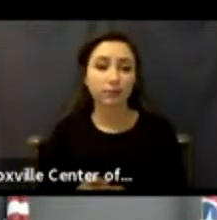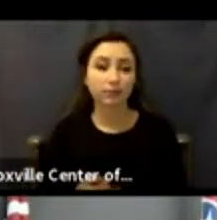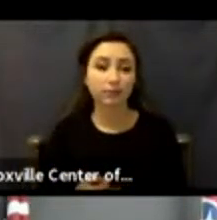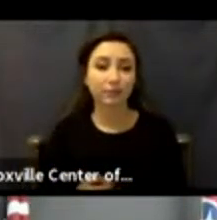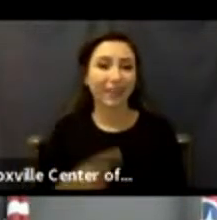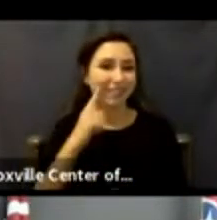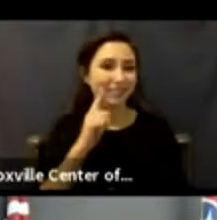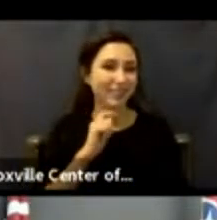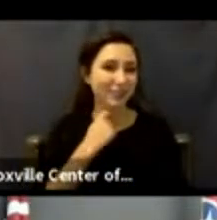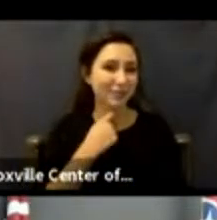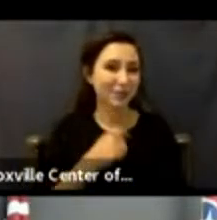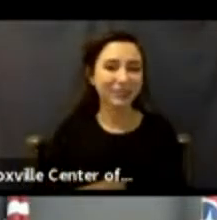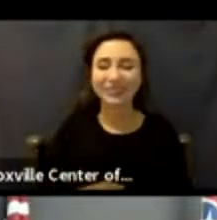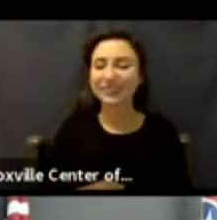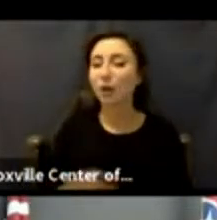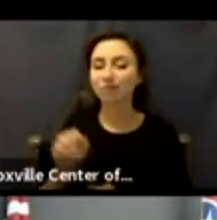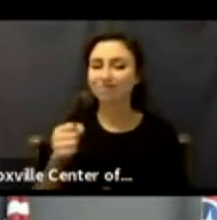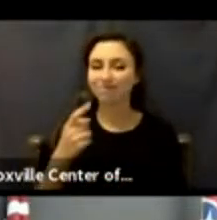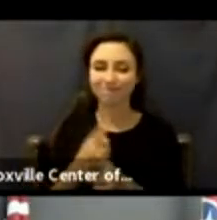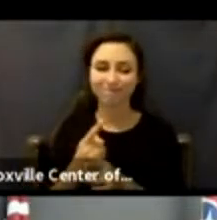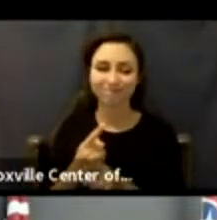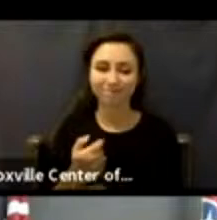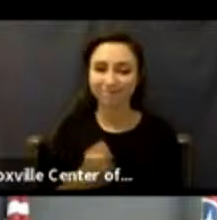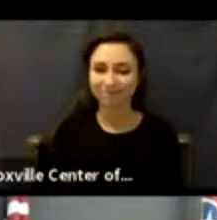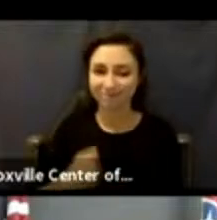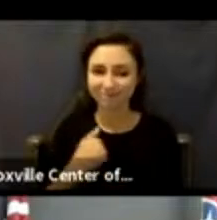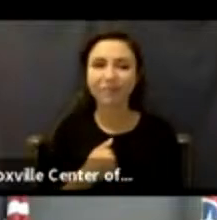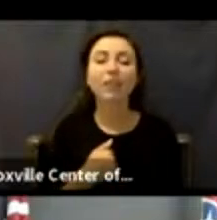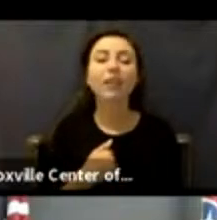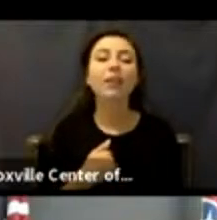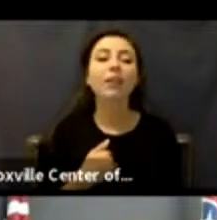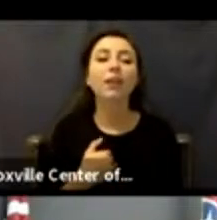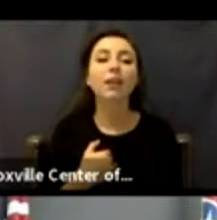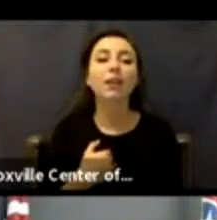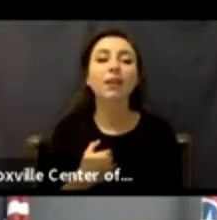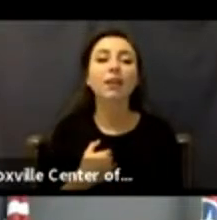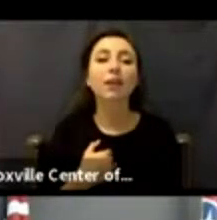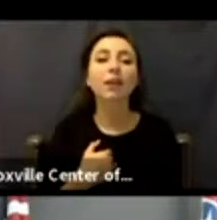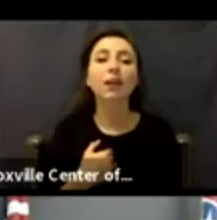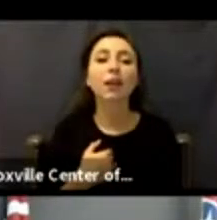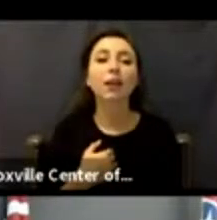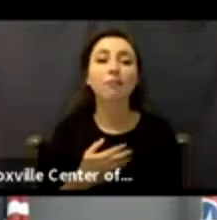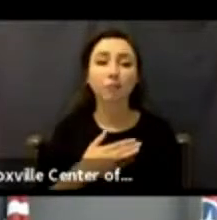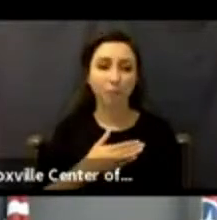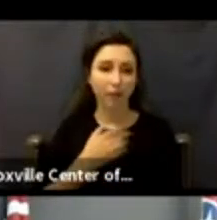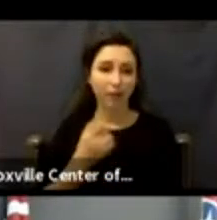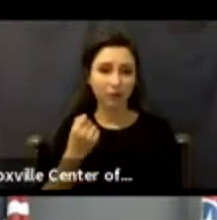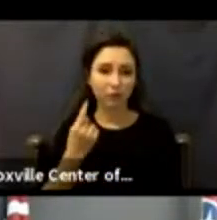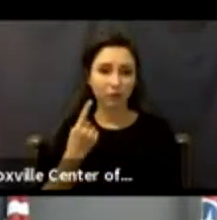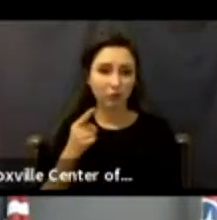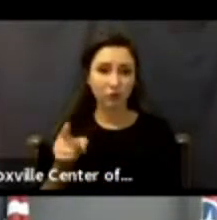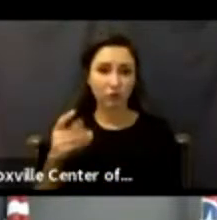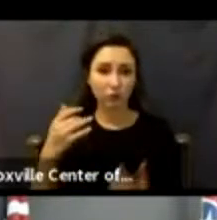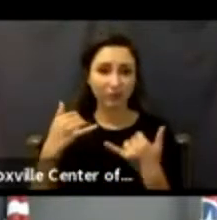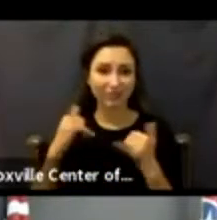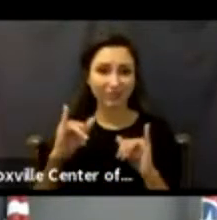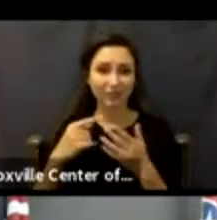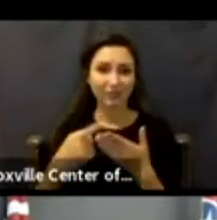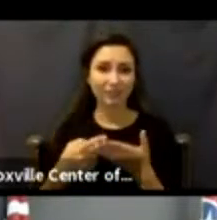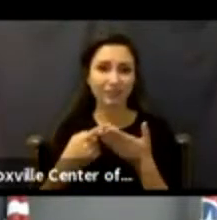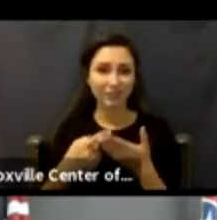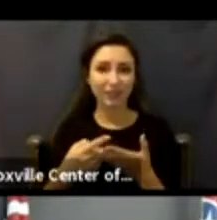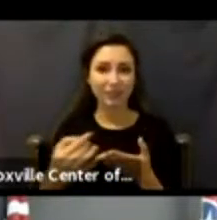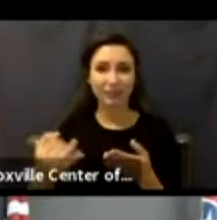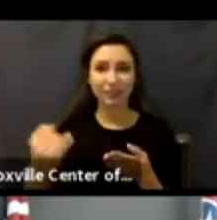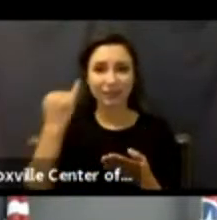I think you're on mute. So, yeah, let me unmute myself here. As far as I understand it, you're still discussing whether